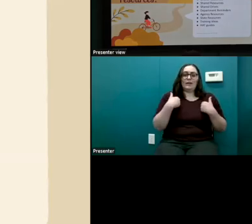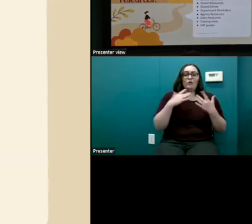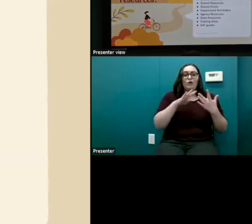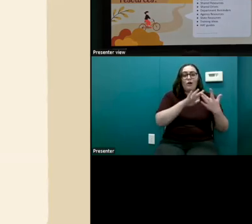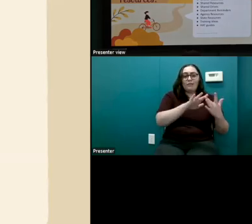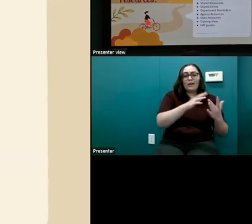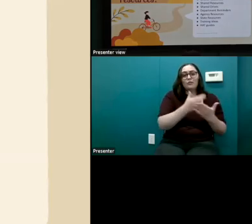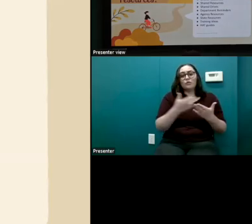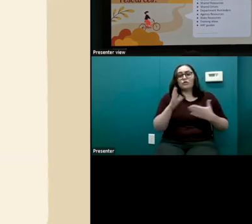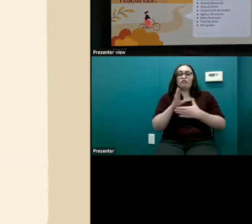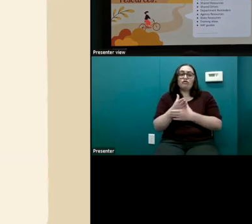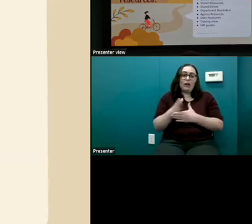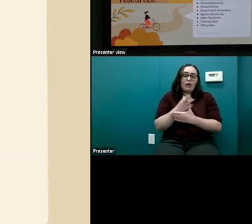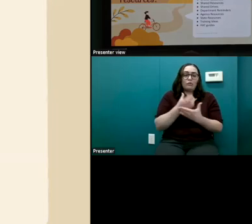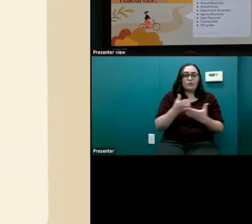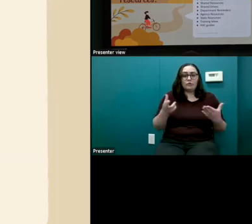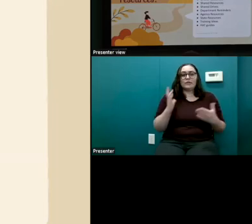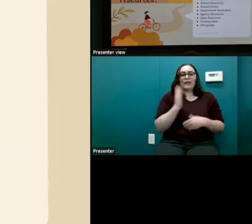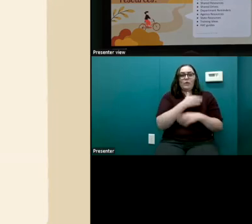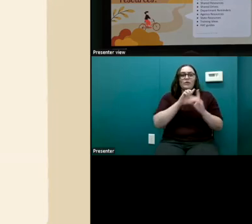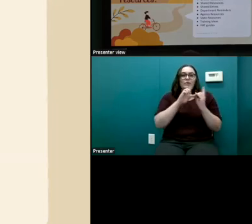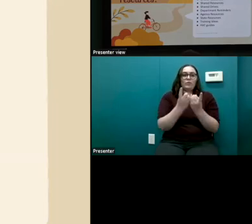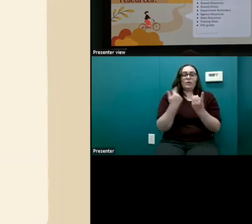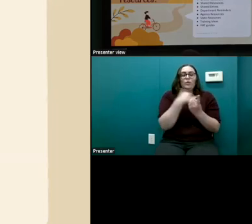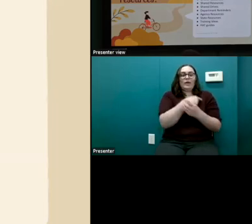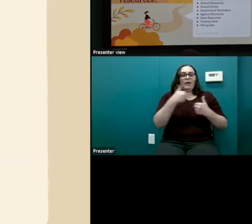resources. In our department, we have a shared drive.